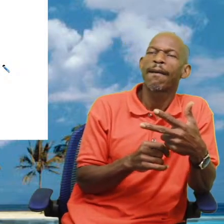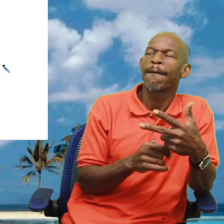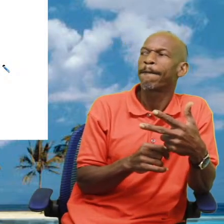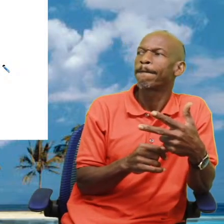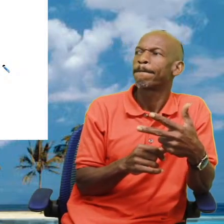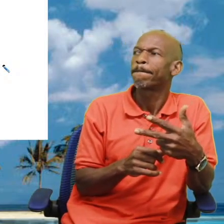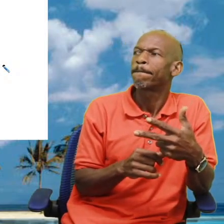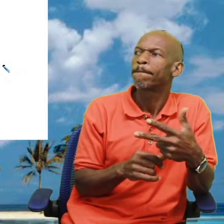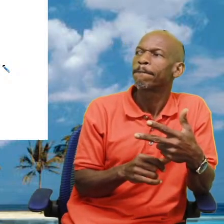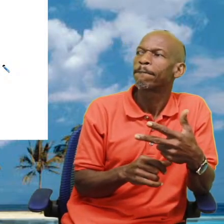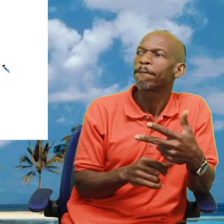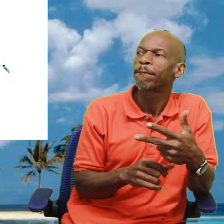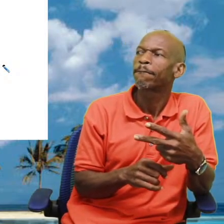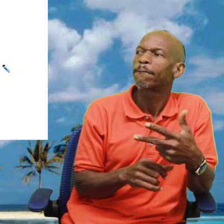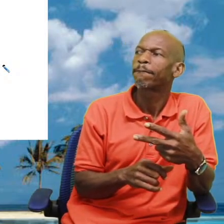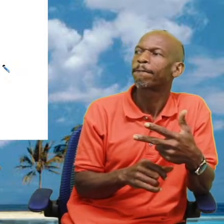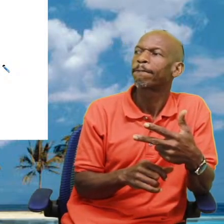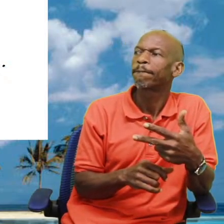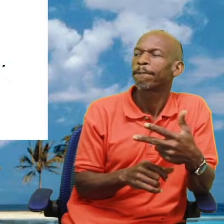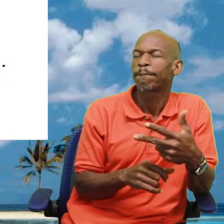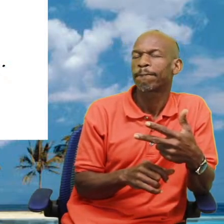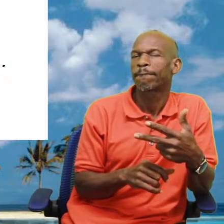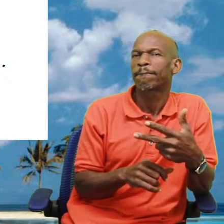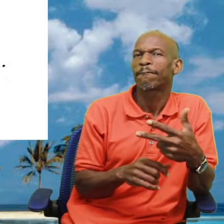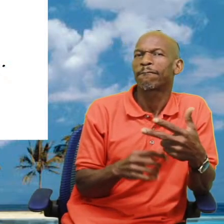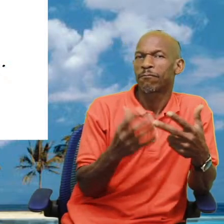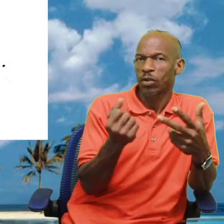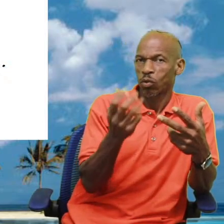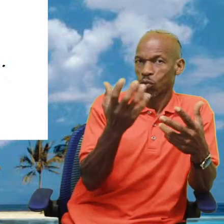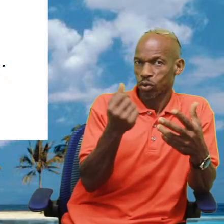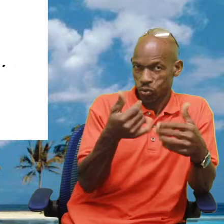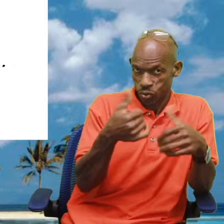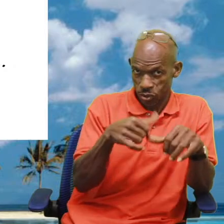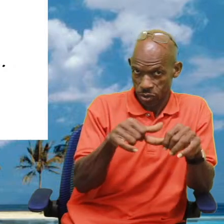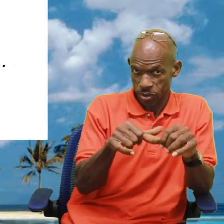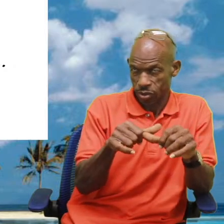want the rest of sentences. So I want